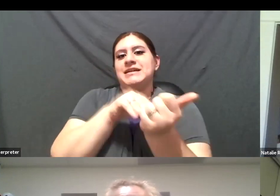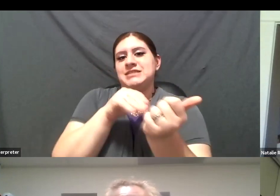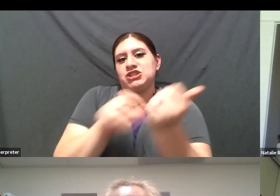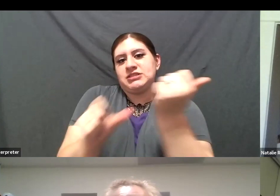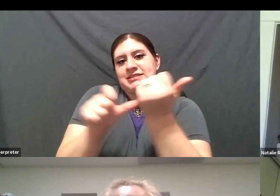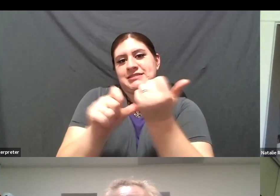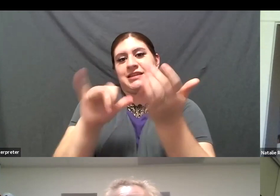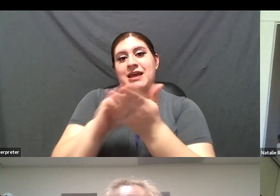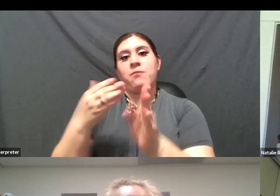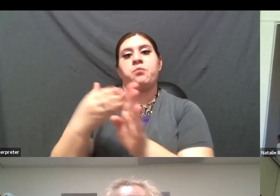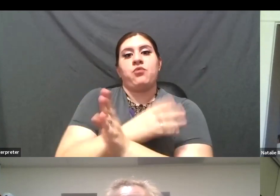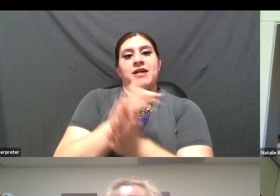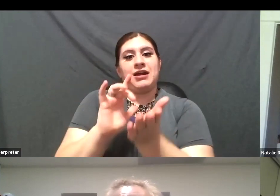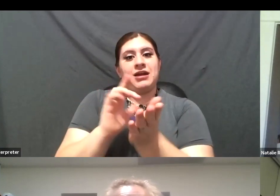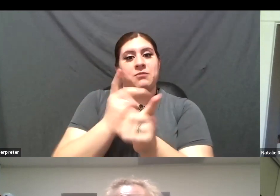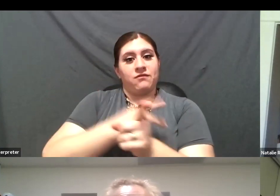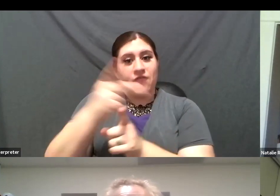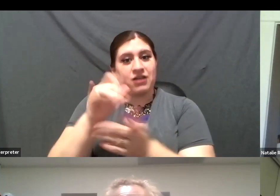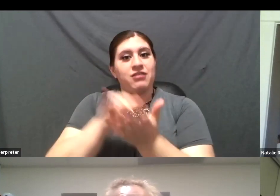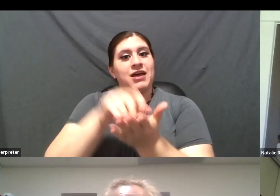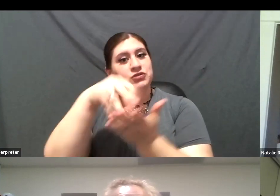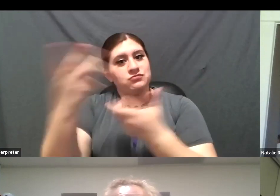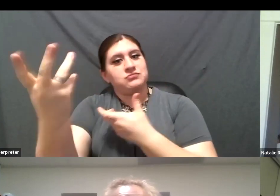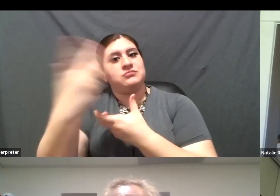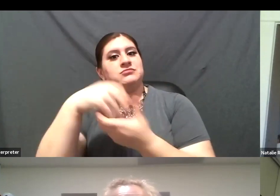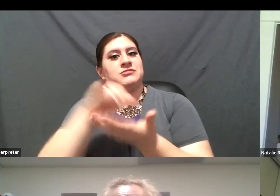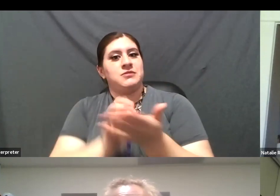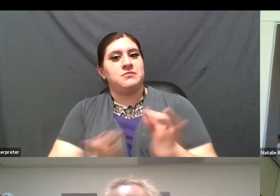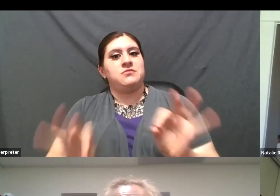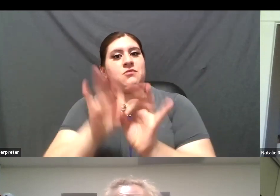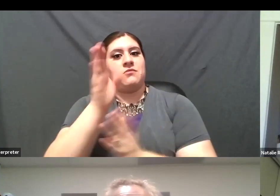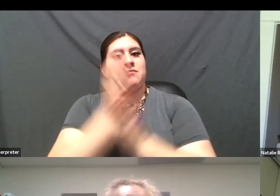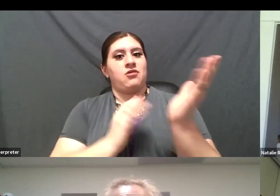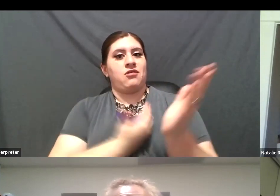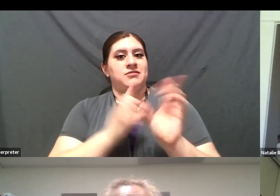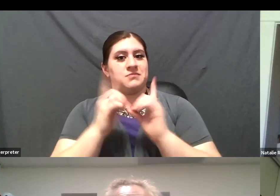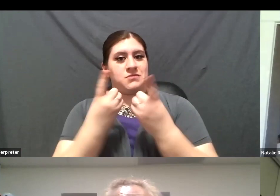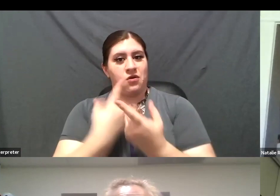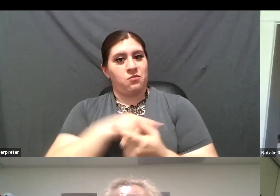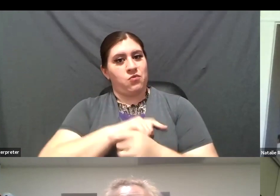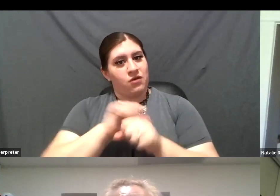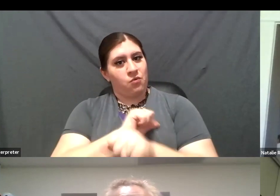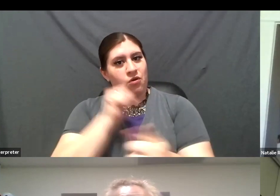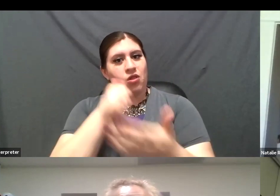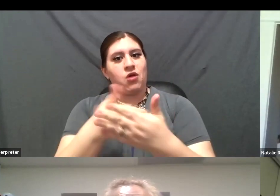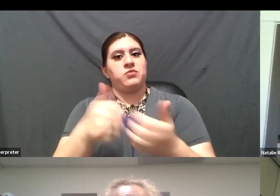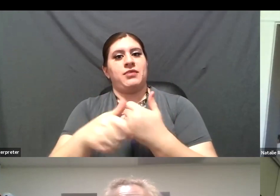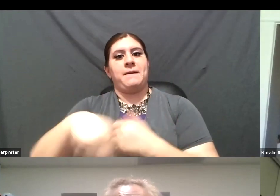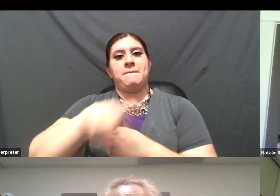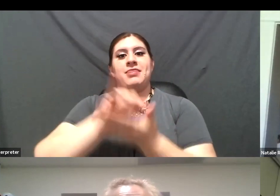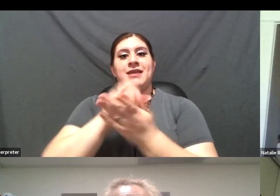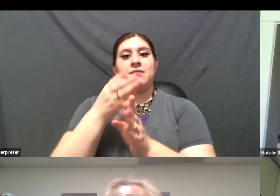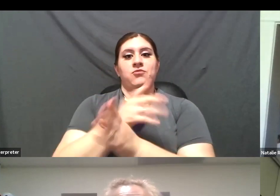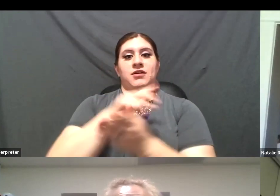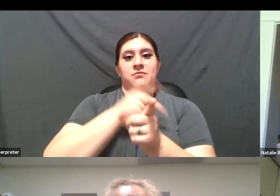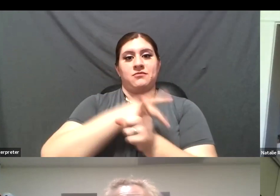pre-professional program, pre-professional students are an important part of our department, and we work closely with the Office of Pre-Professional Studies.